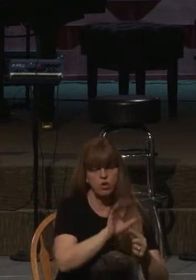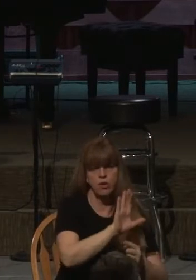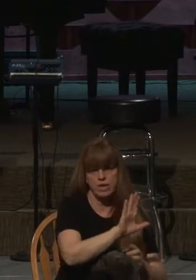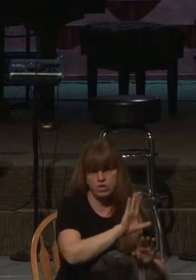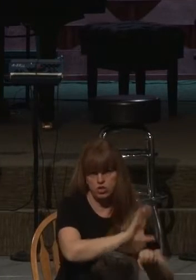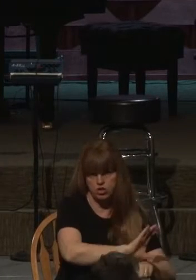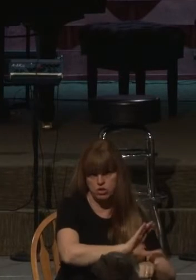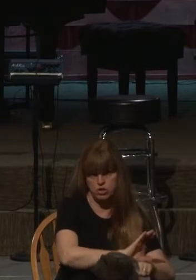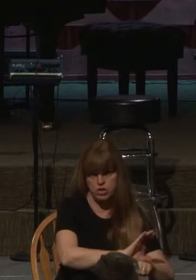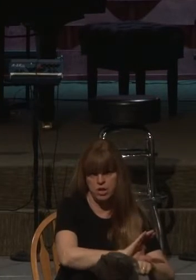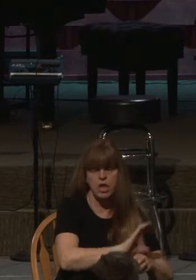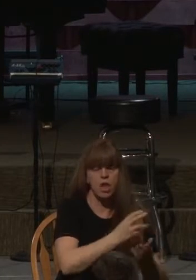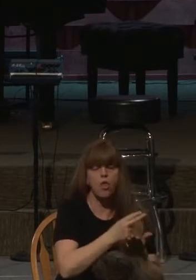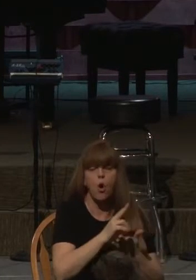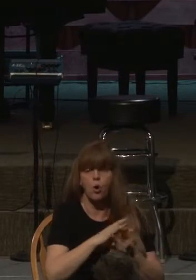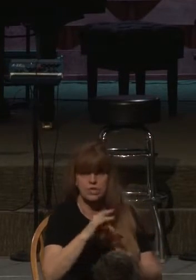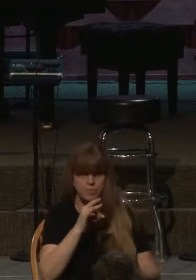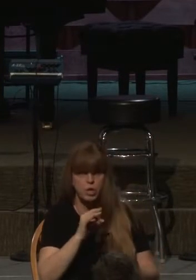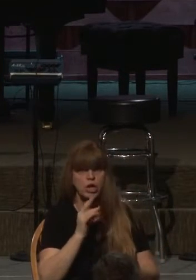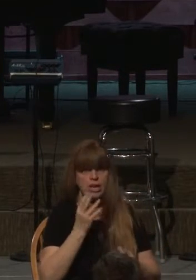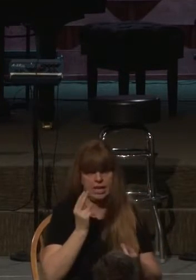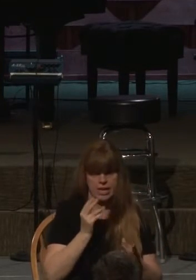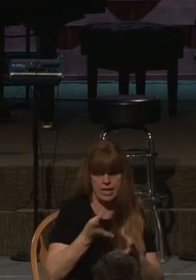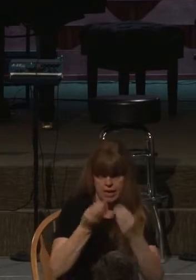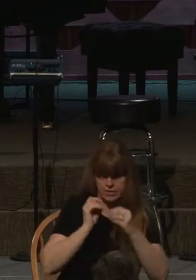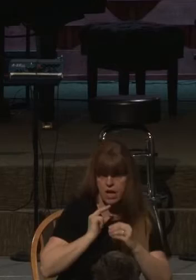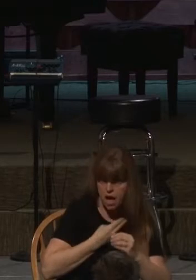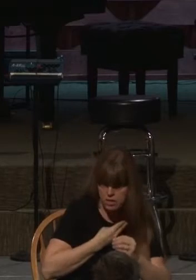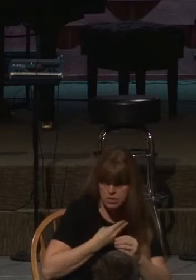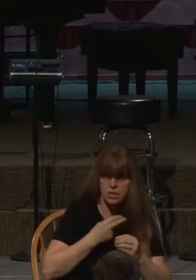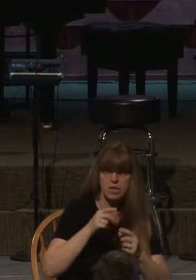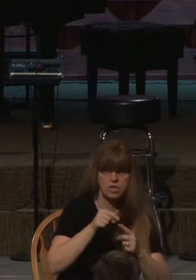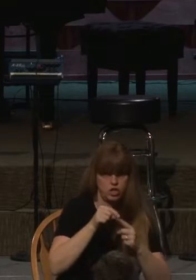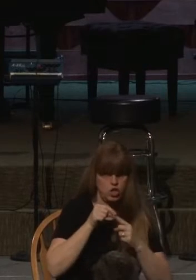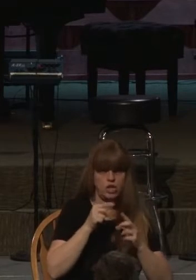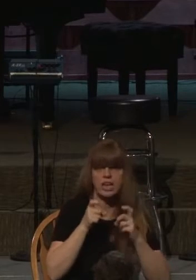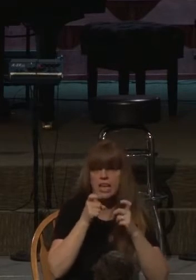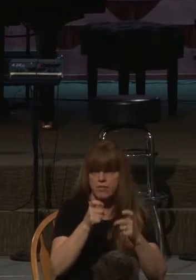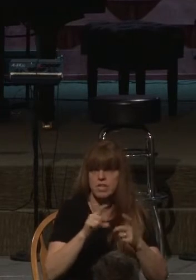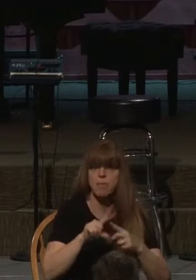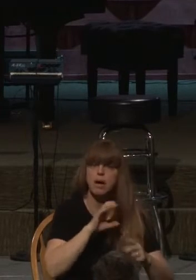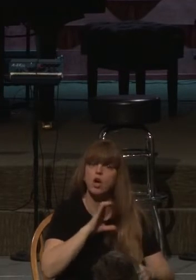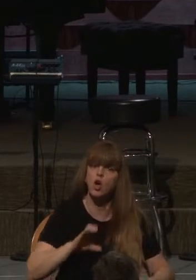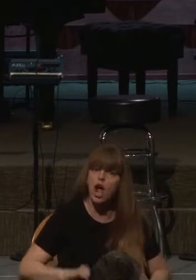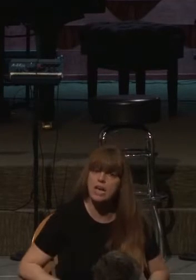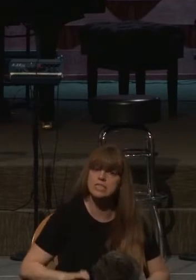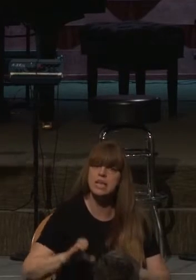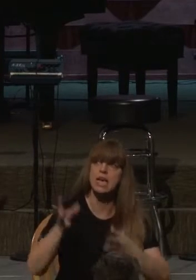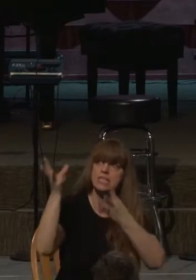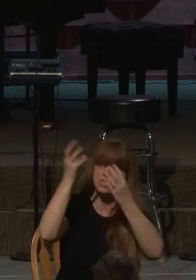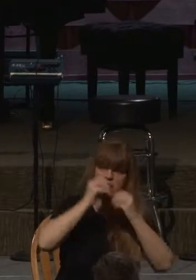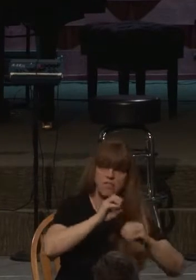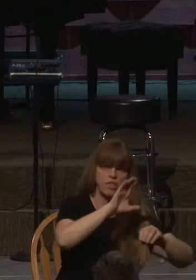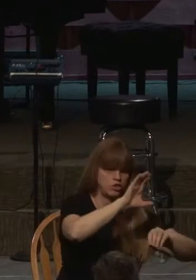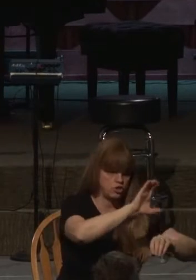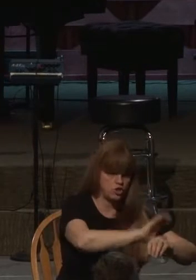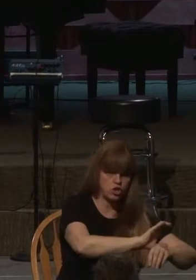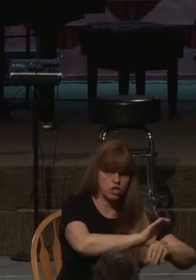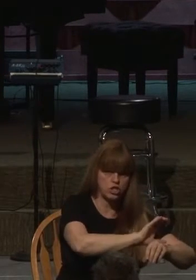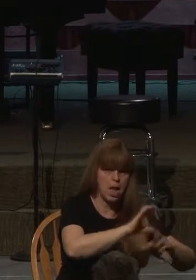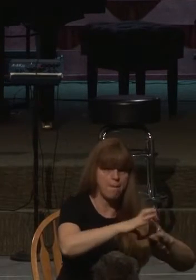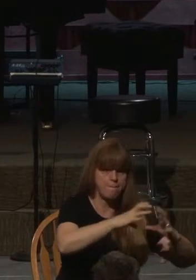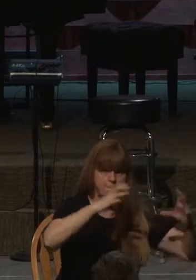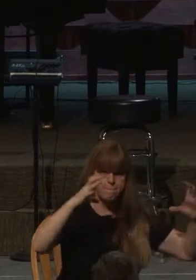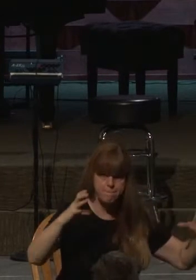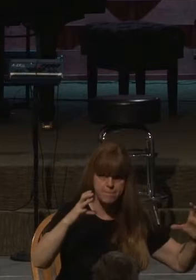way, the Holy Spirit gives us individual believers certain gifts, but Christ has given his church as a big